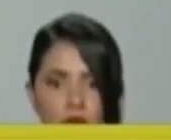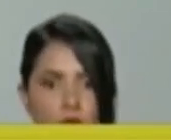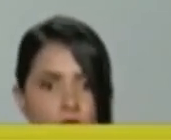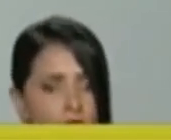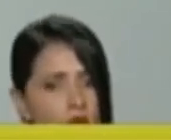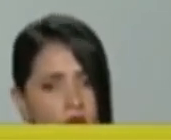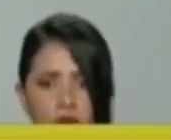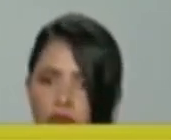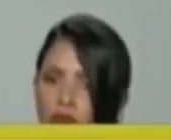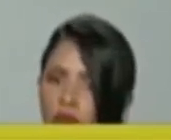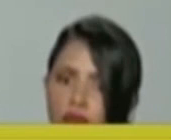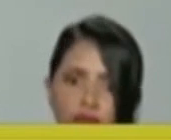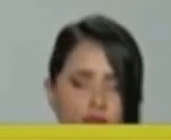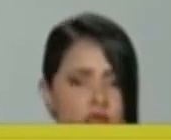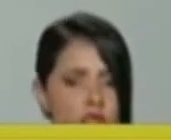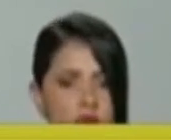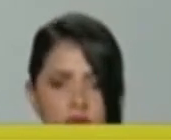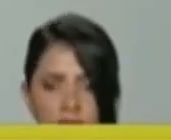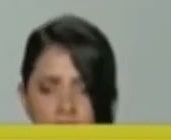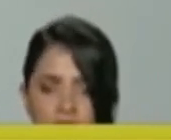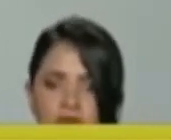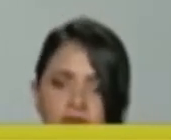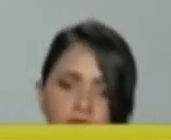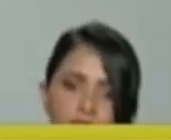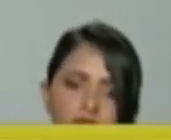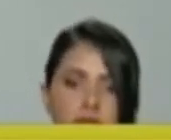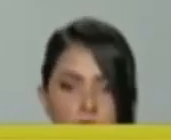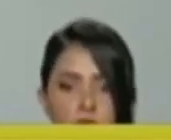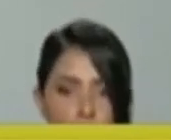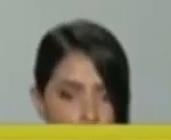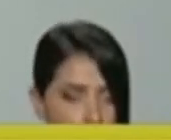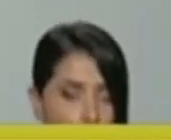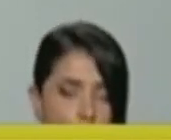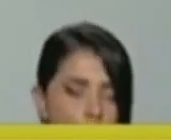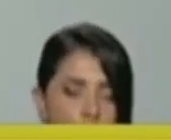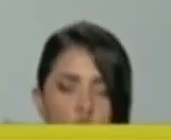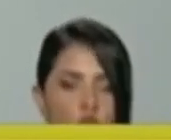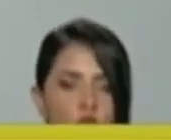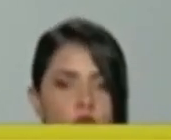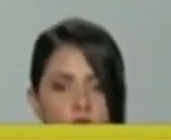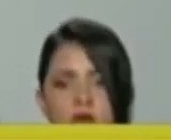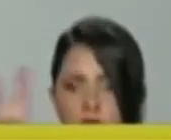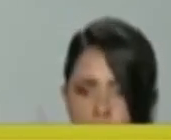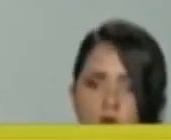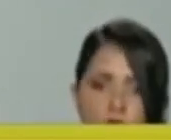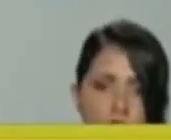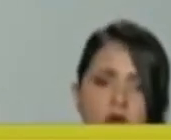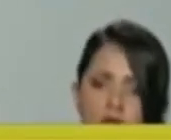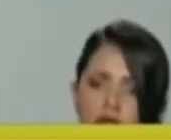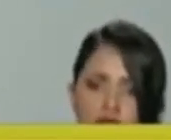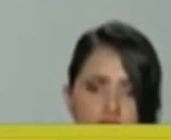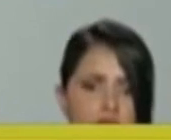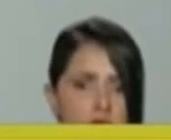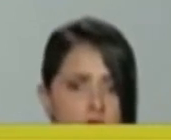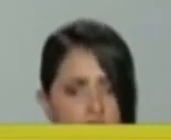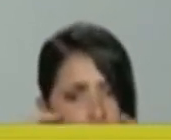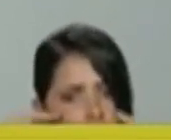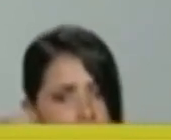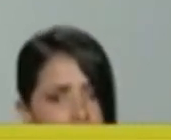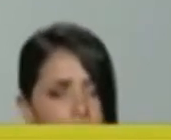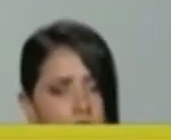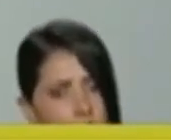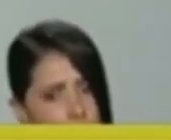a blockade that is inhumane, and it should not happen. Therefore, I believe that